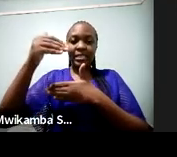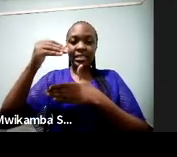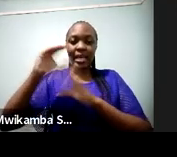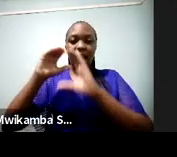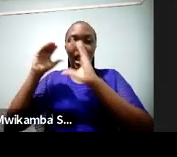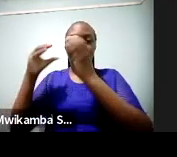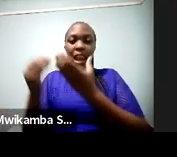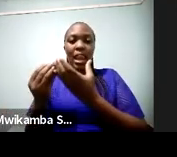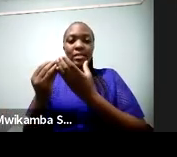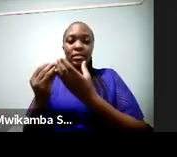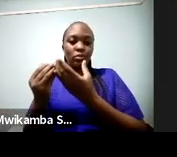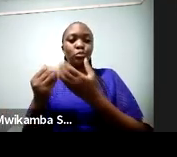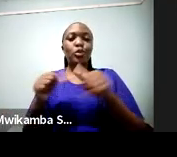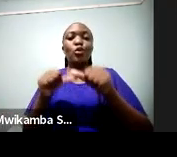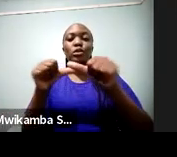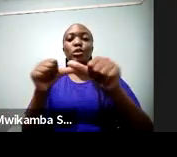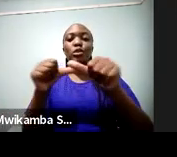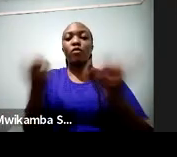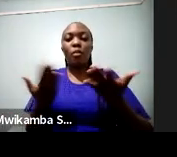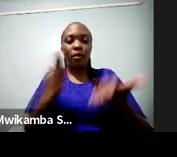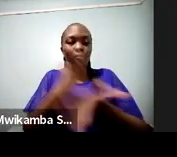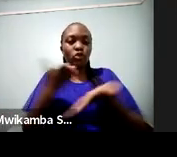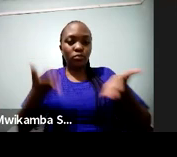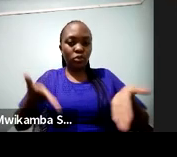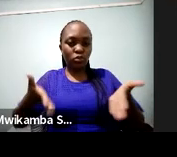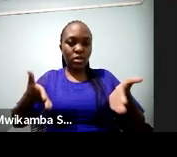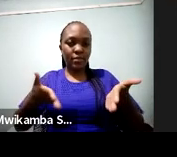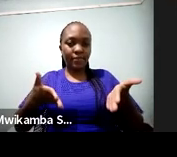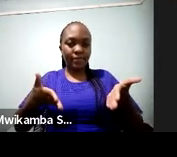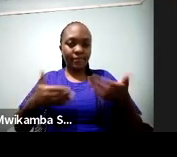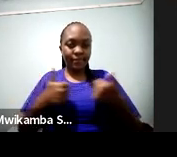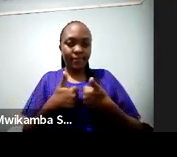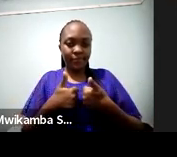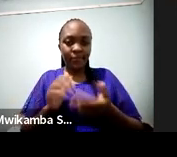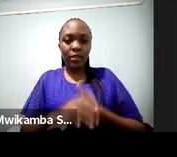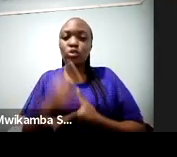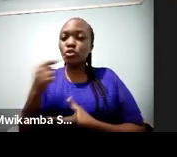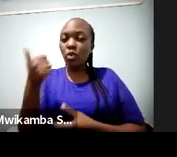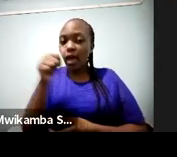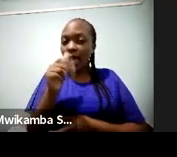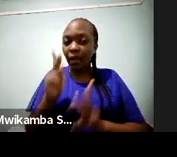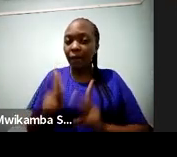have the discussion later. So anyone who has a question, Bezalel.